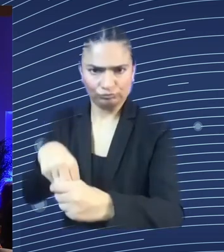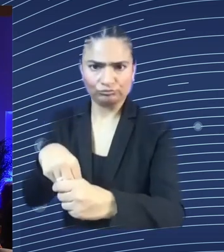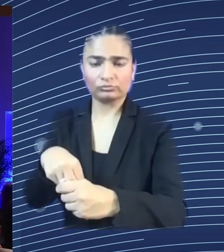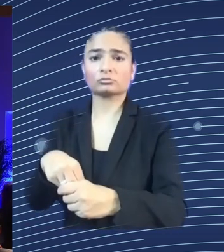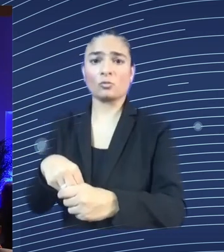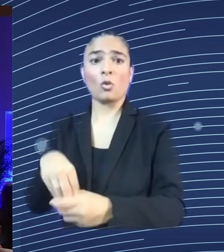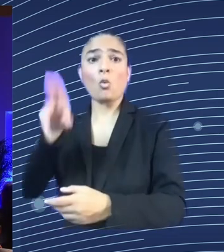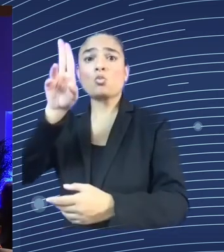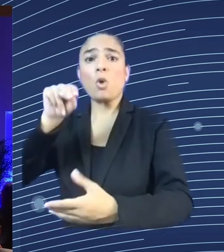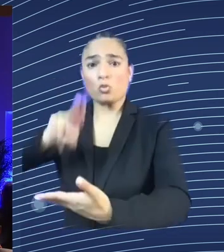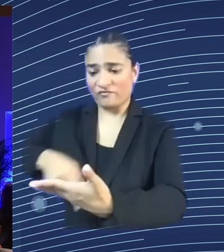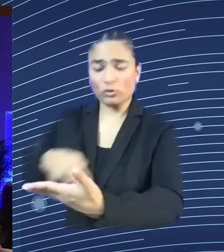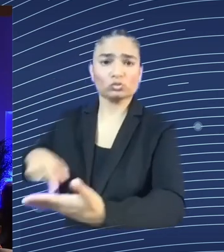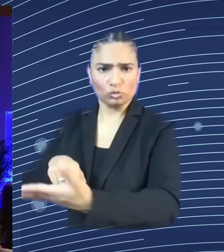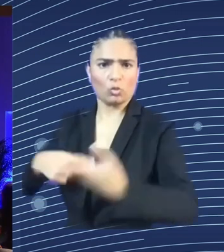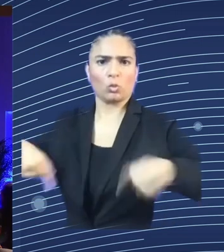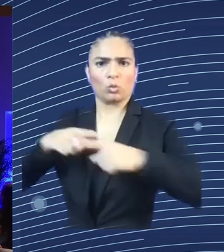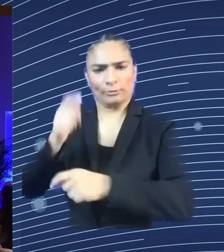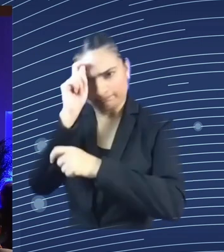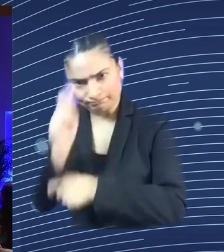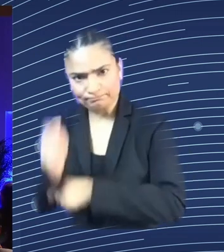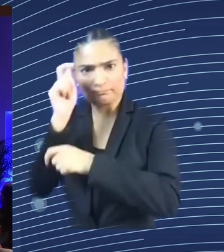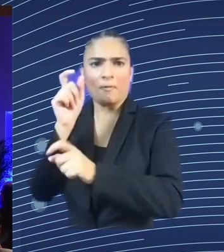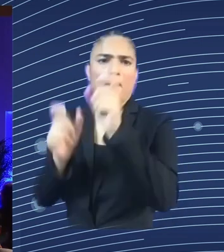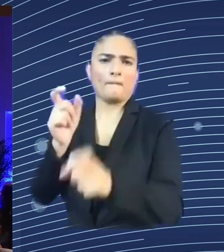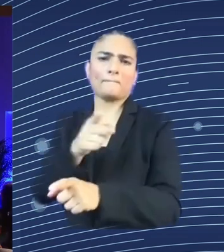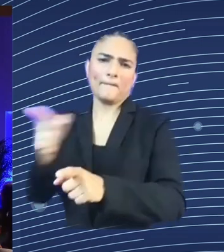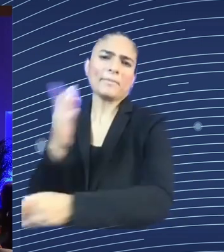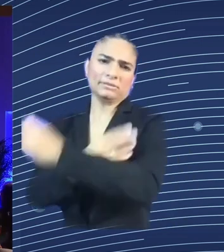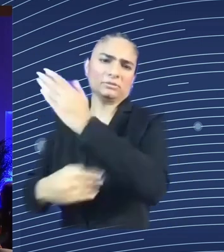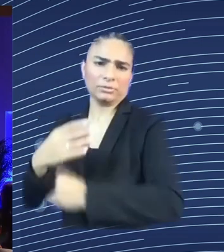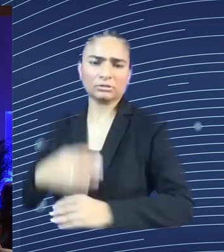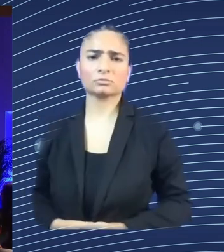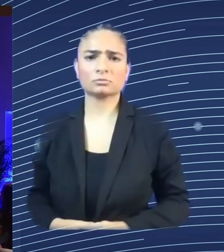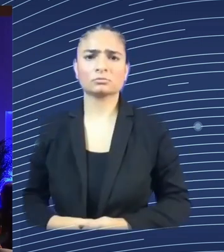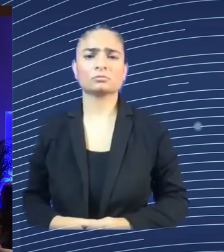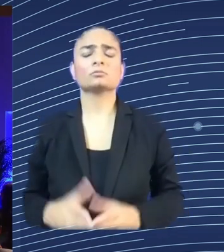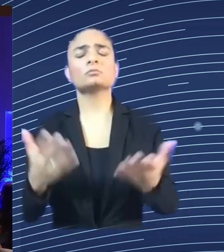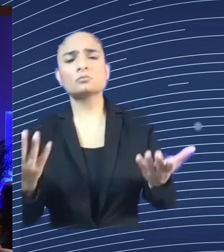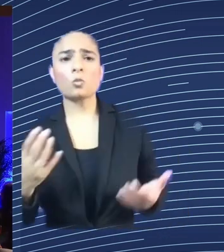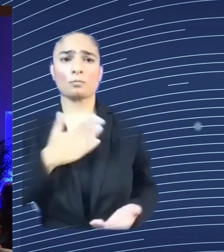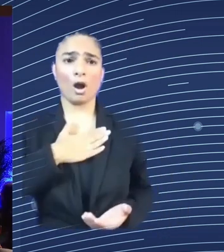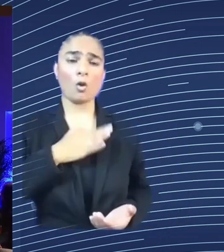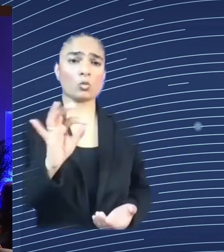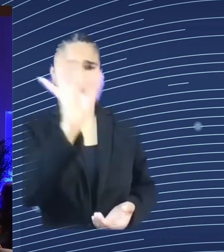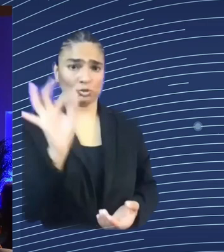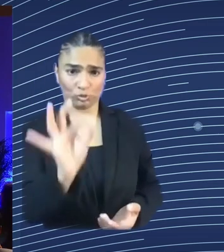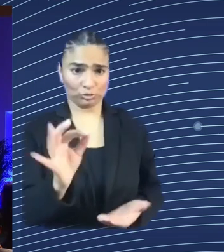you cooperate with the social economy actors in your work? So, for